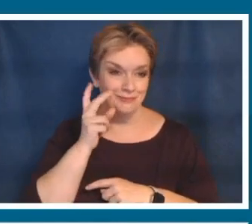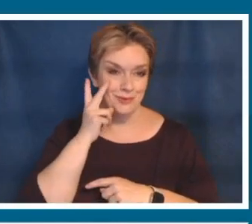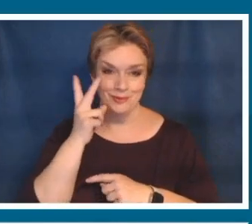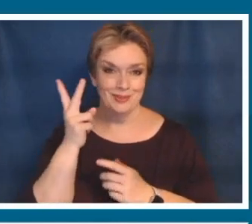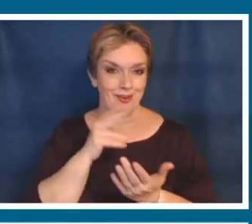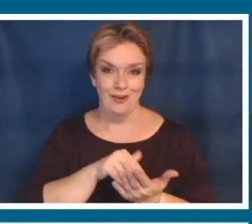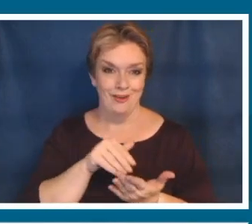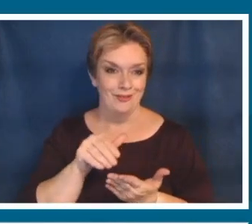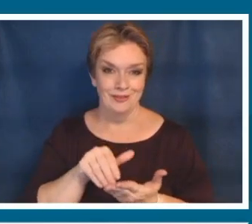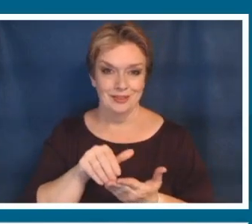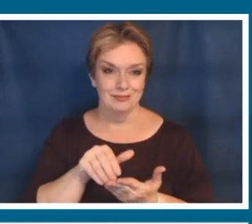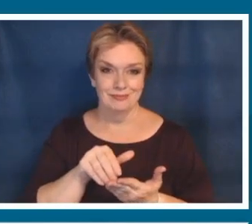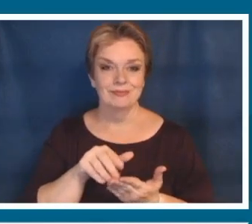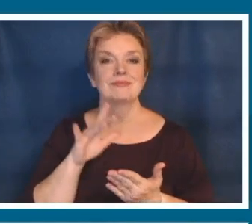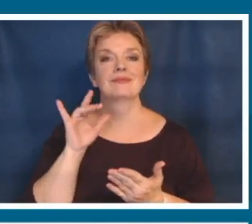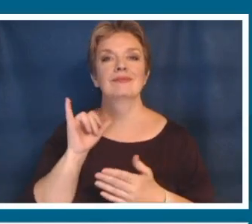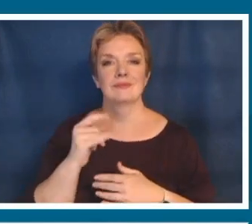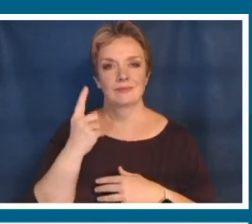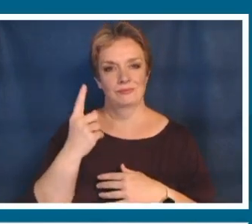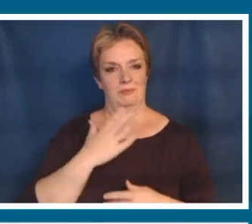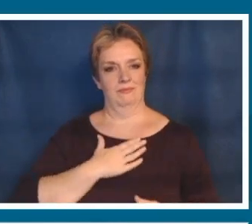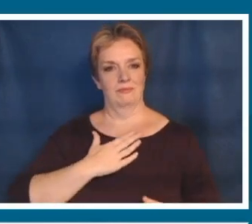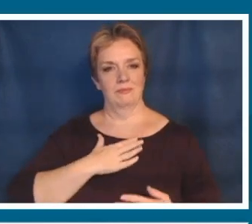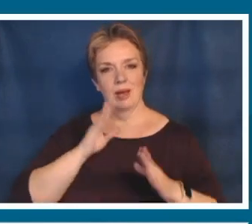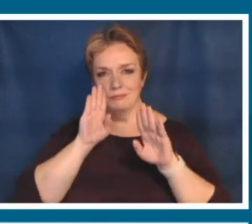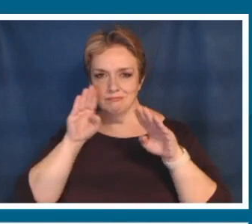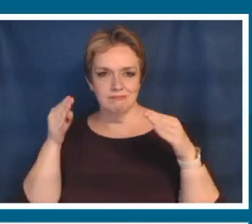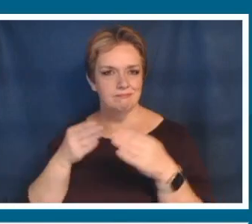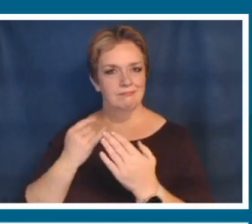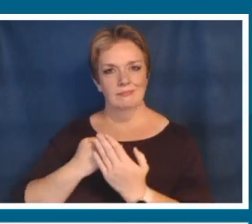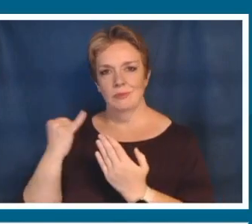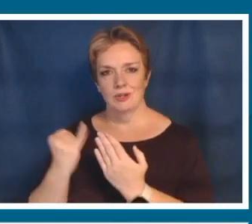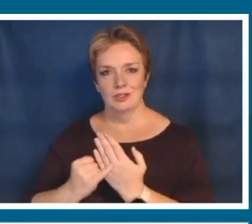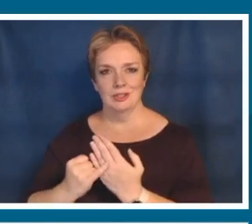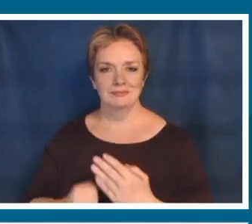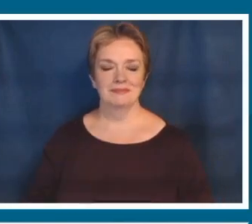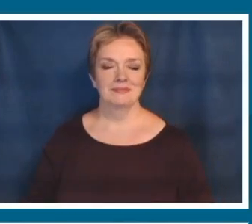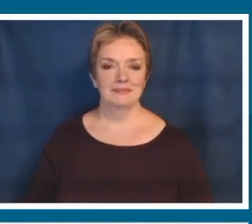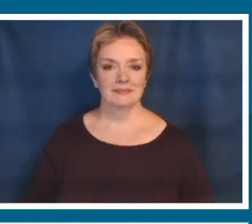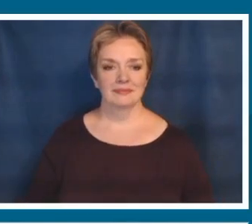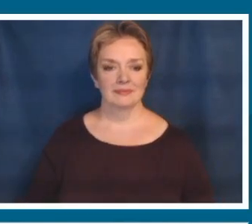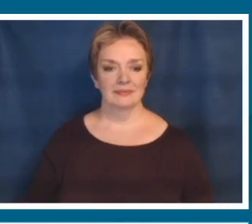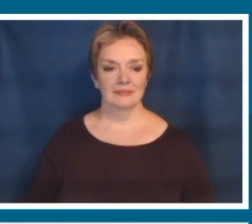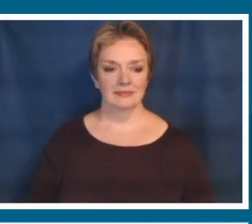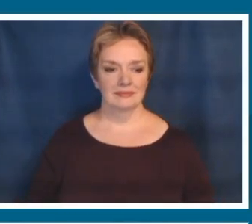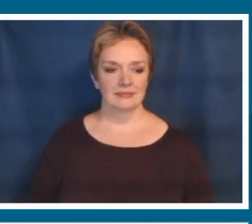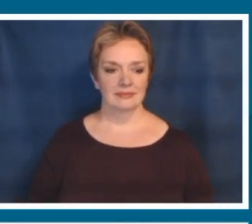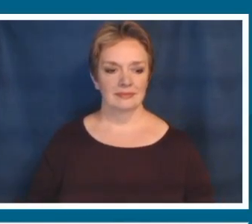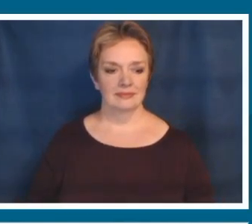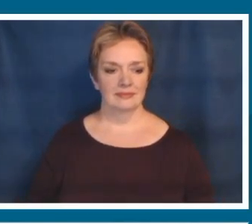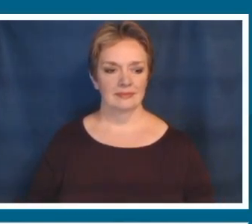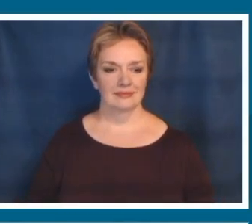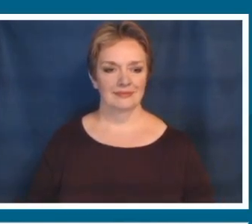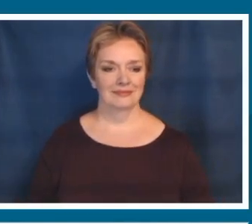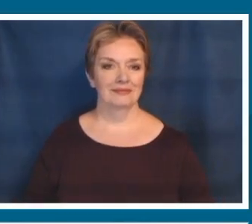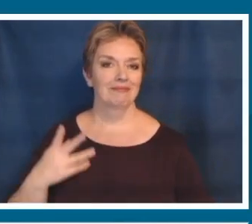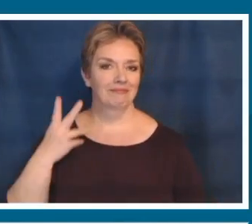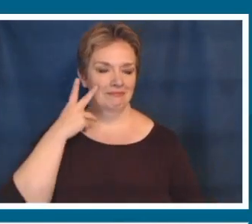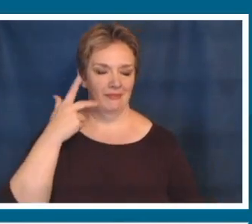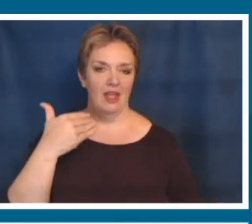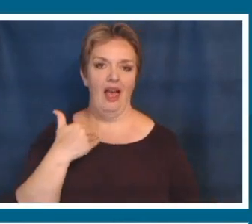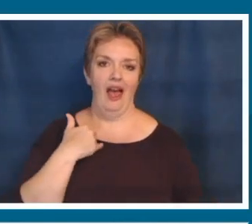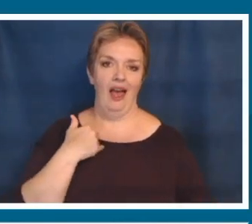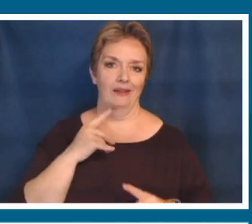a project I've been working on. And as you can see here, I have a variety of sources that I